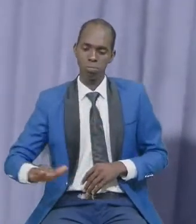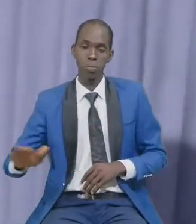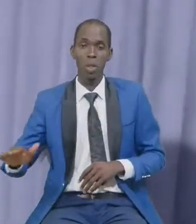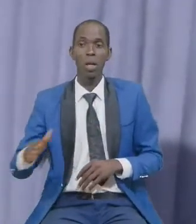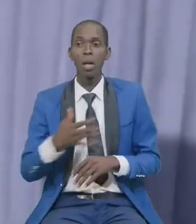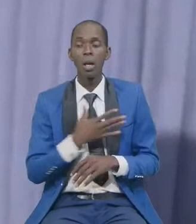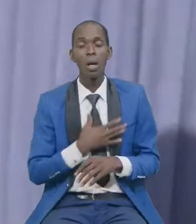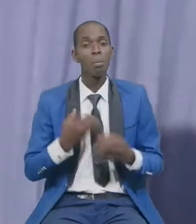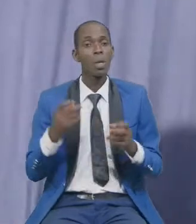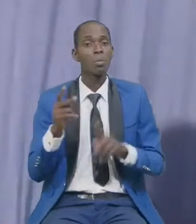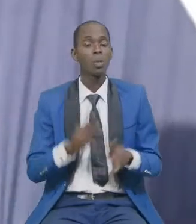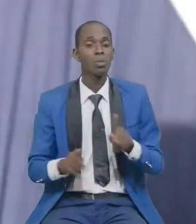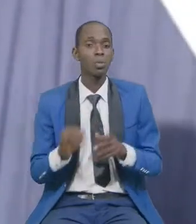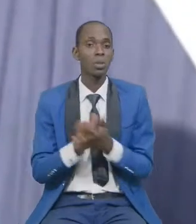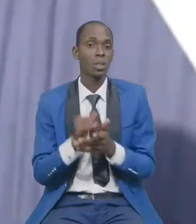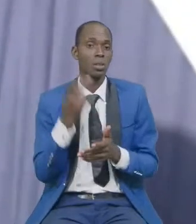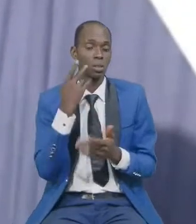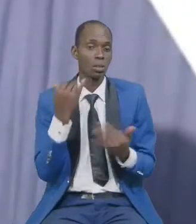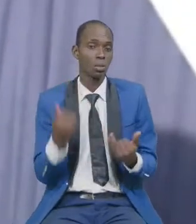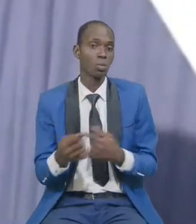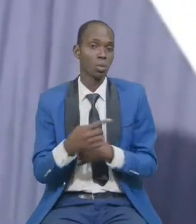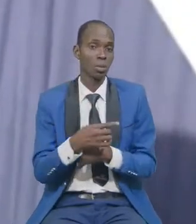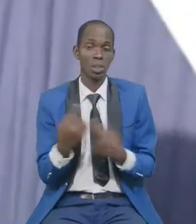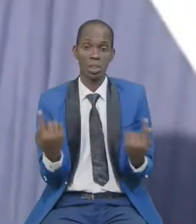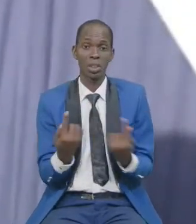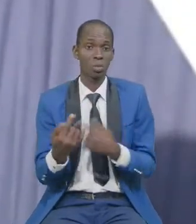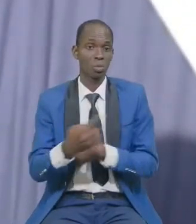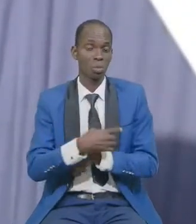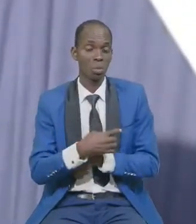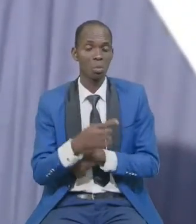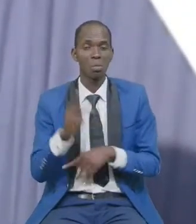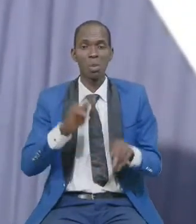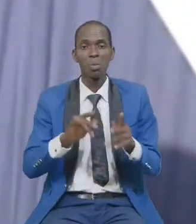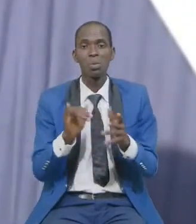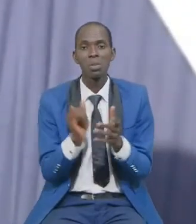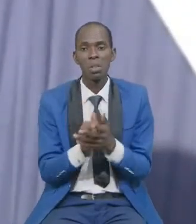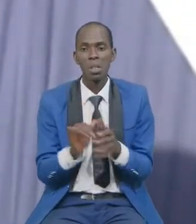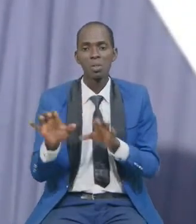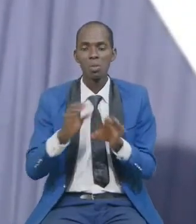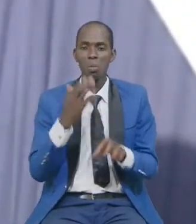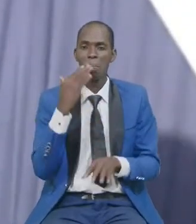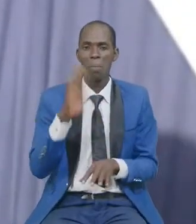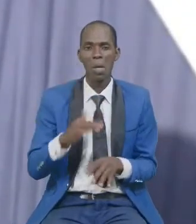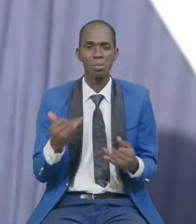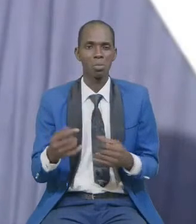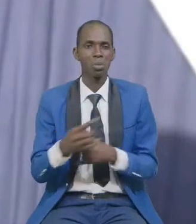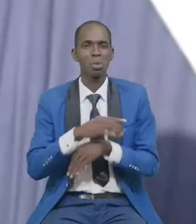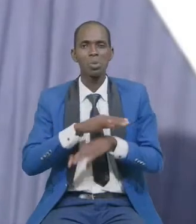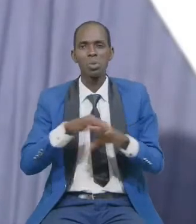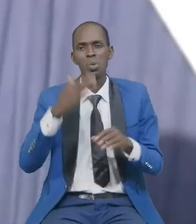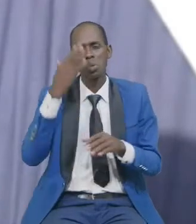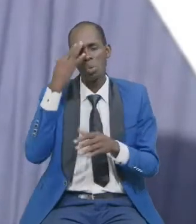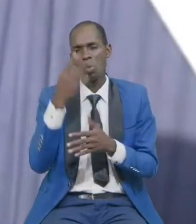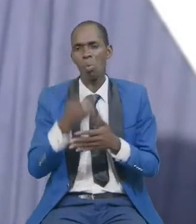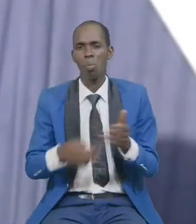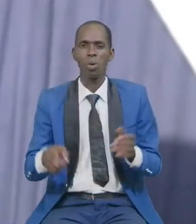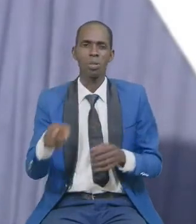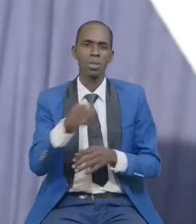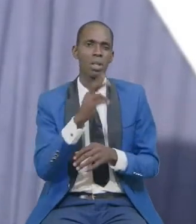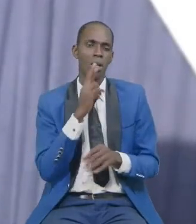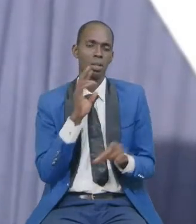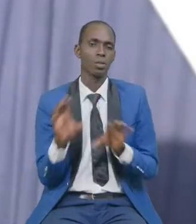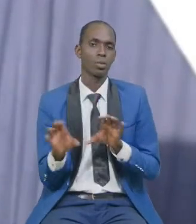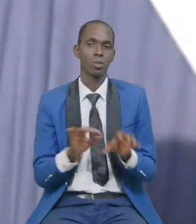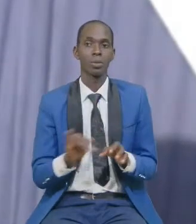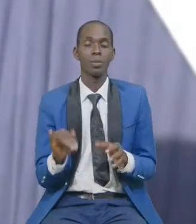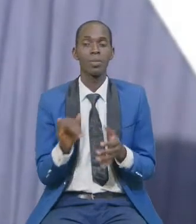today, the people that do evil today, they don't know what they're doing. That's why the Lord Jesus